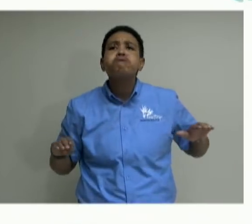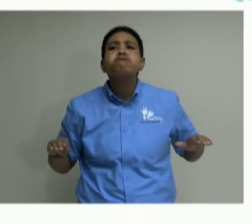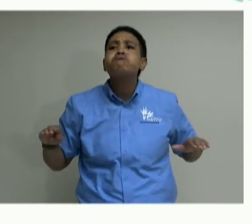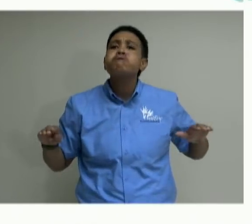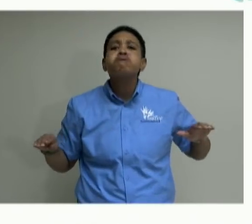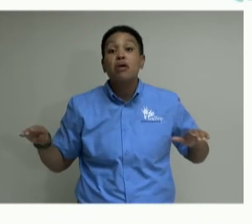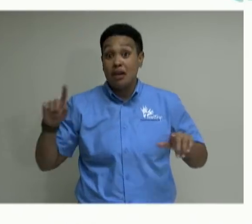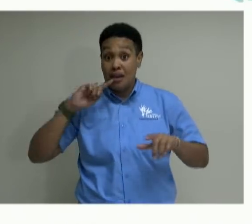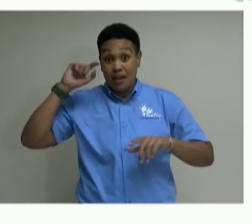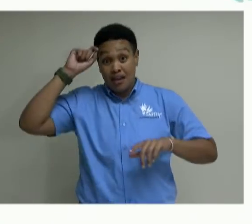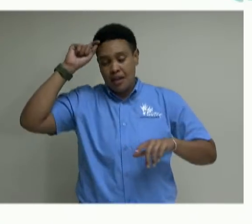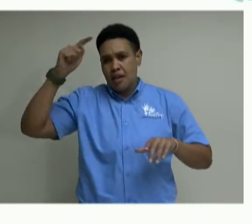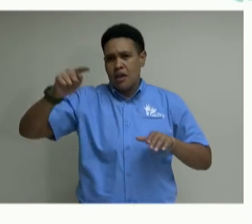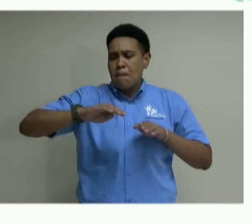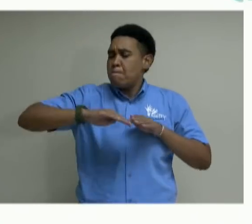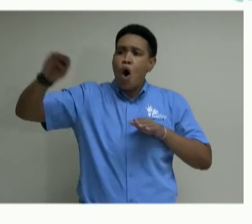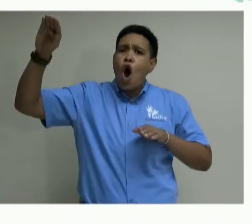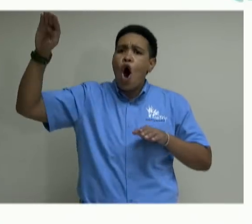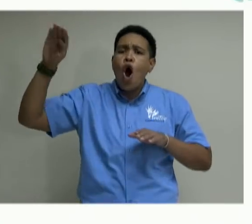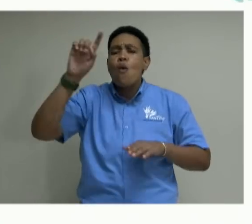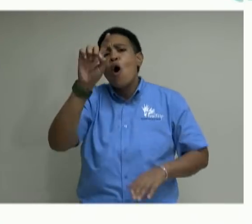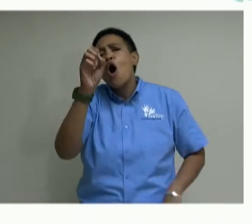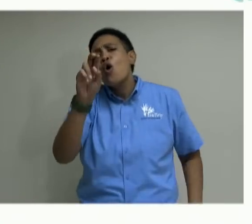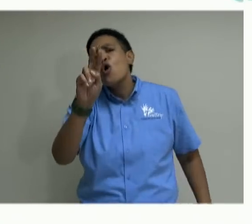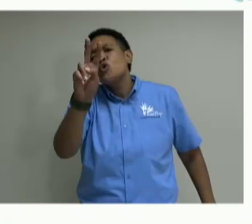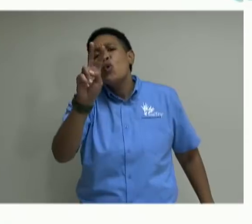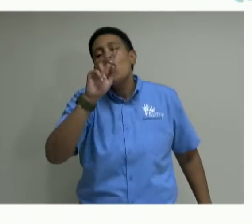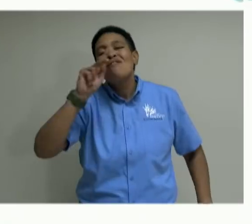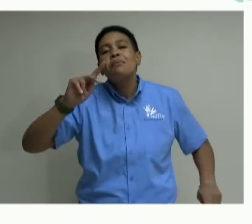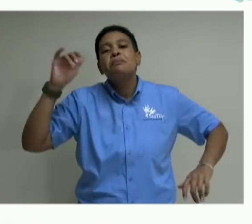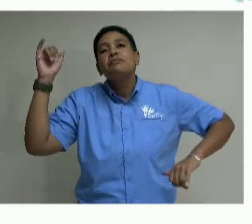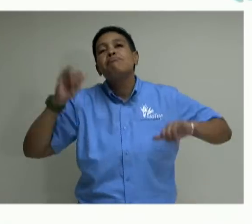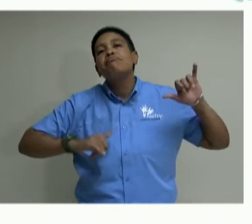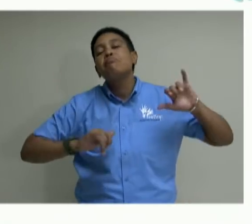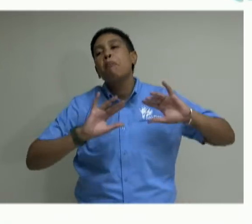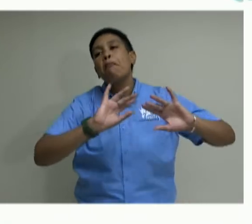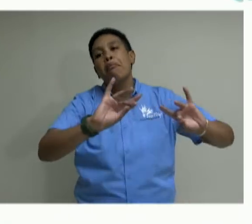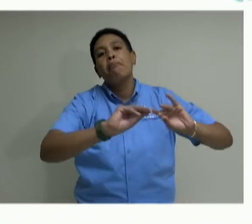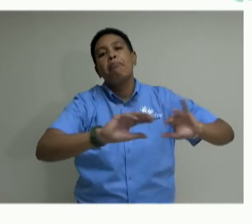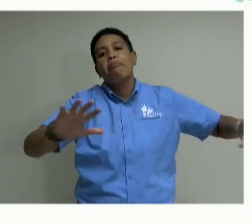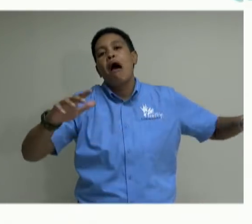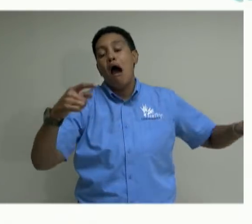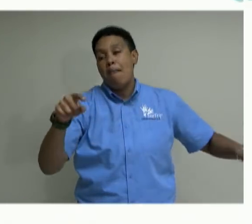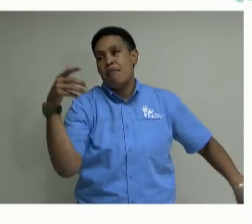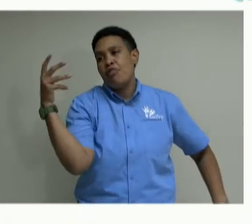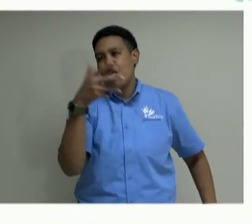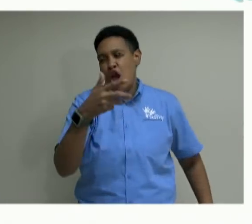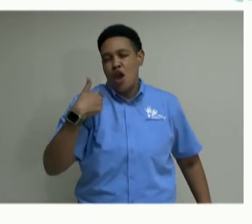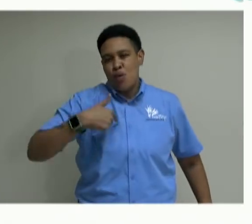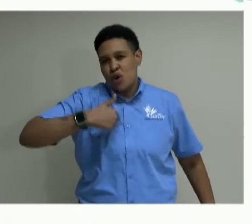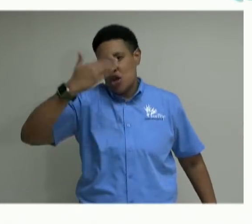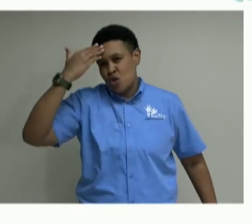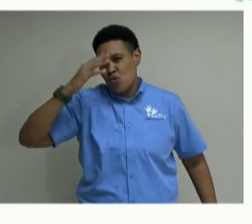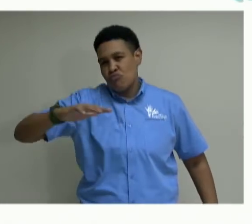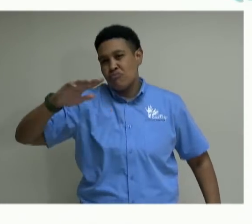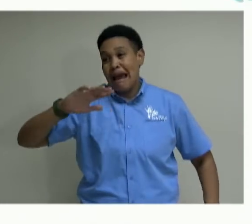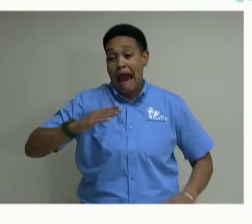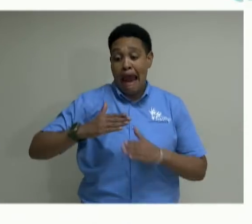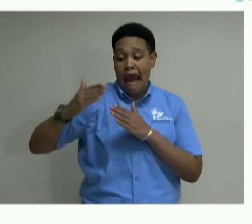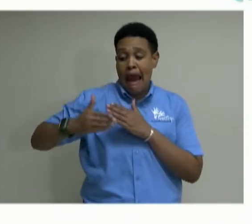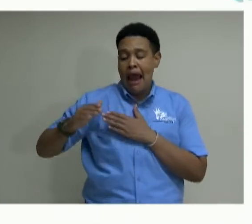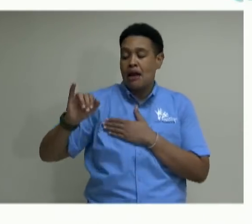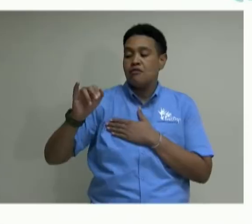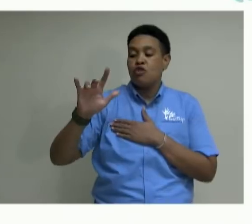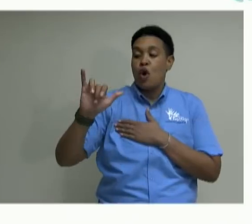as they had 1 and 2 of the imported cases. And then, of course, we know around the end of